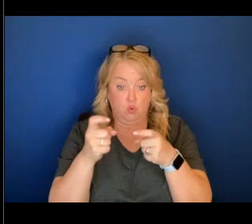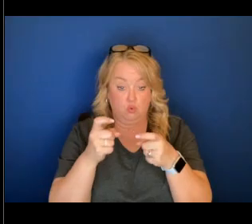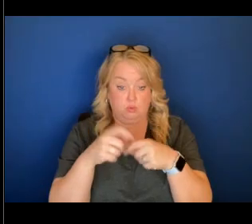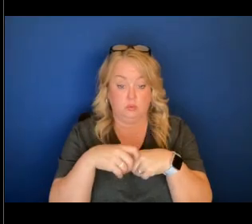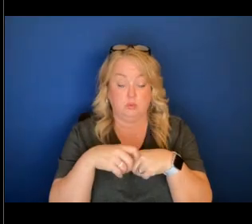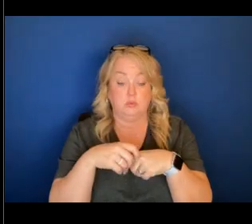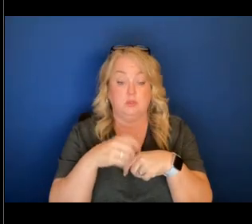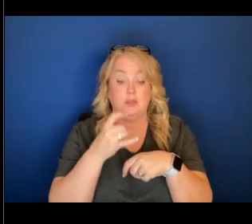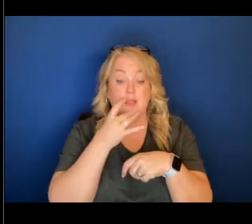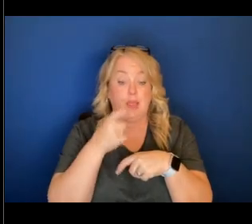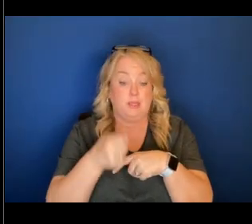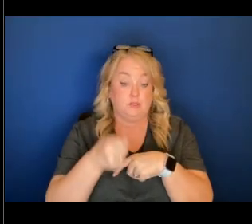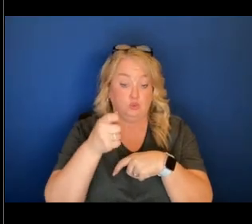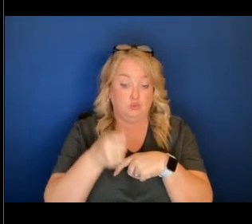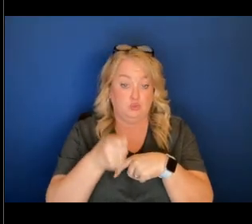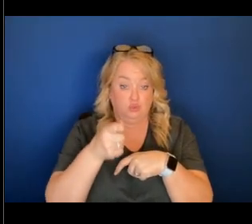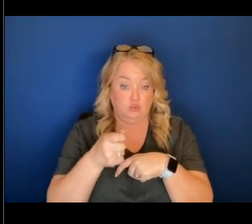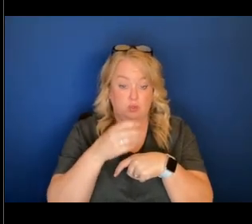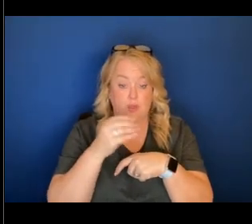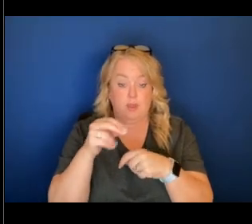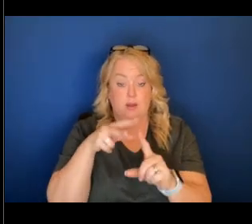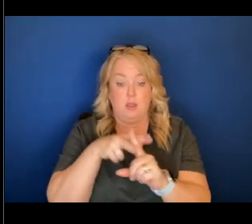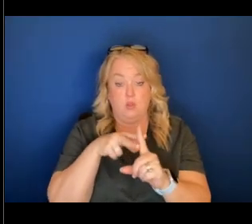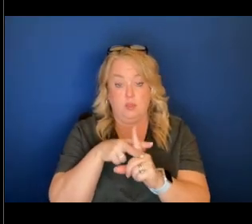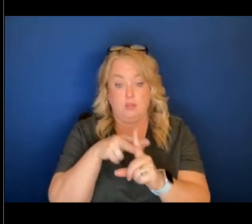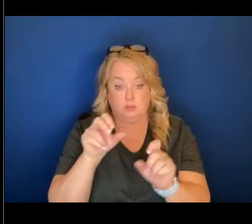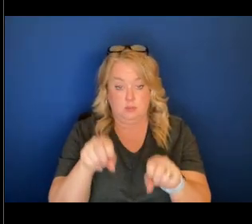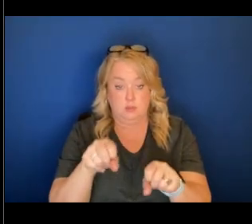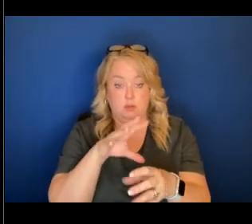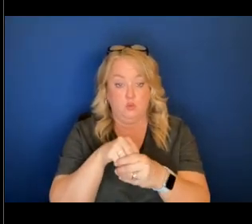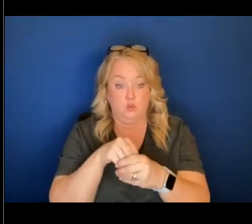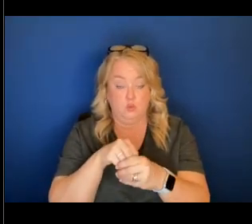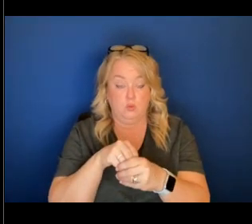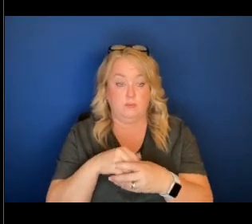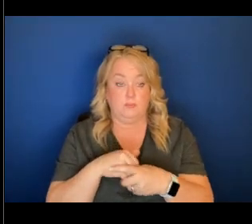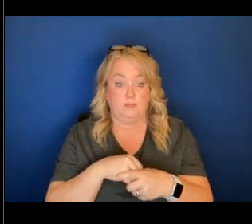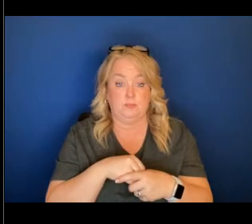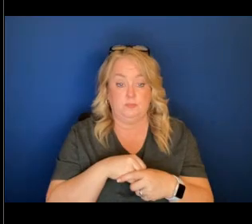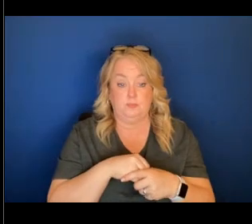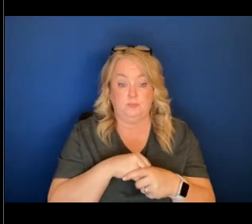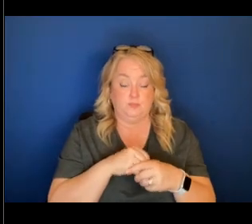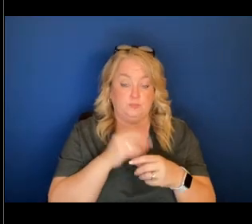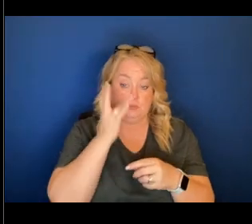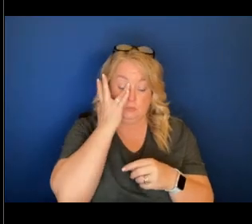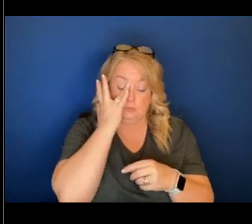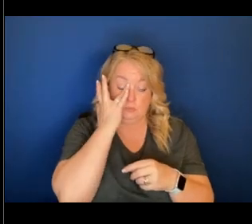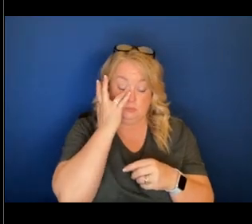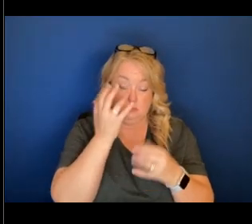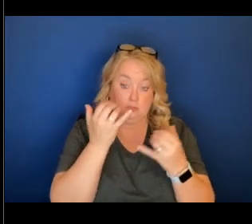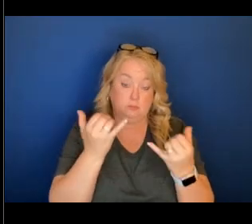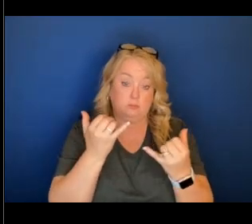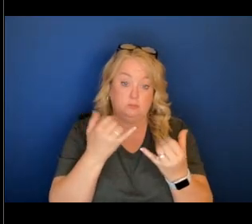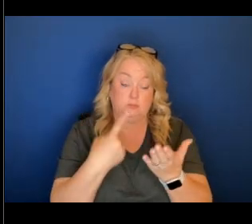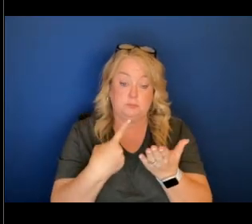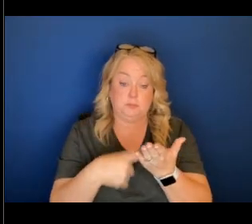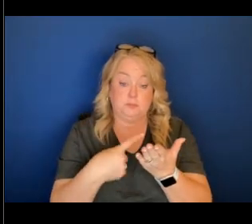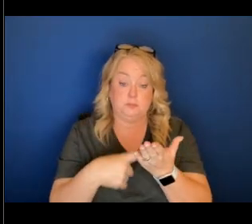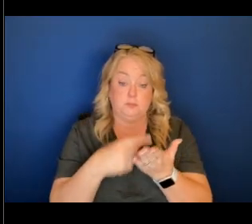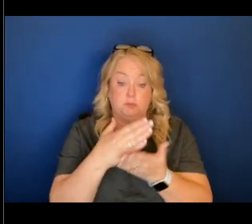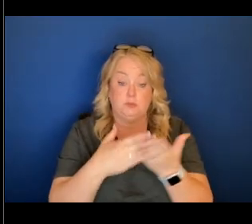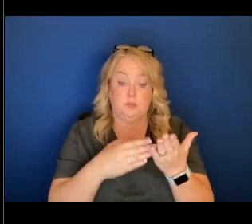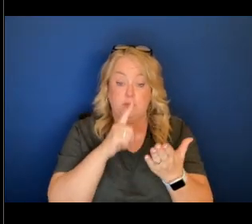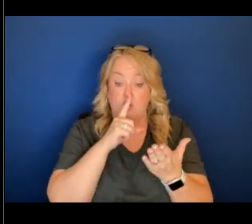Light switches are included, and electrical outlets are included. Now let's talk about controls that are